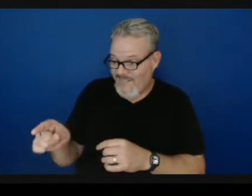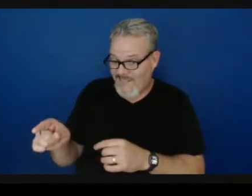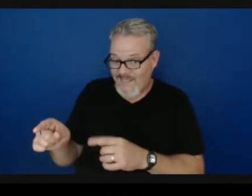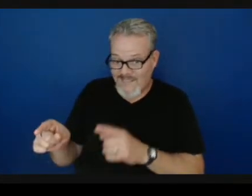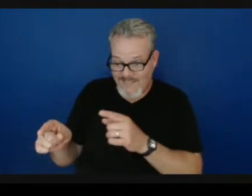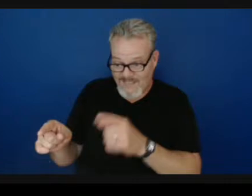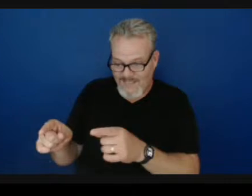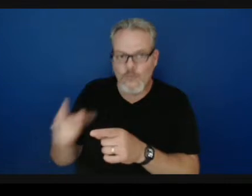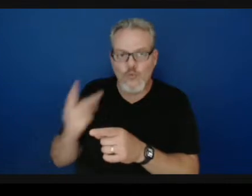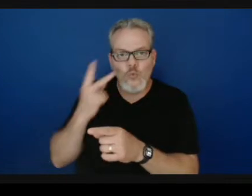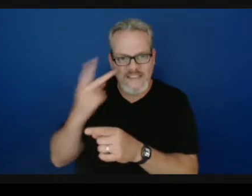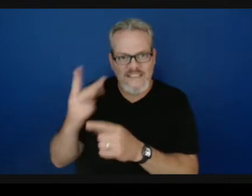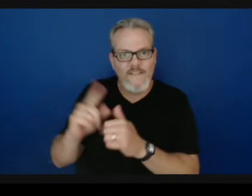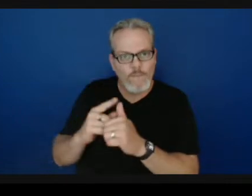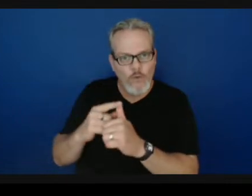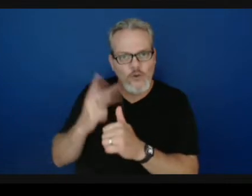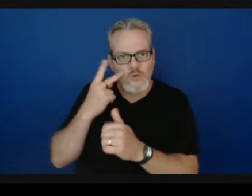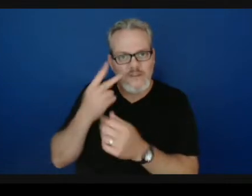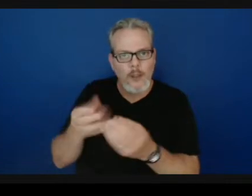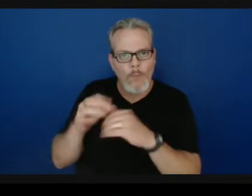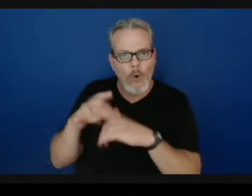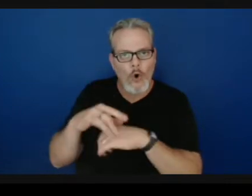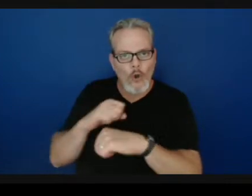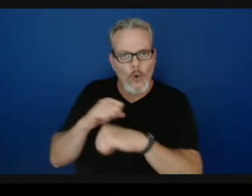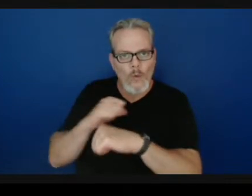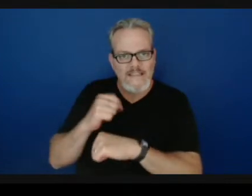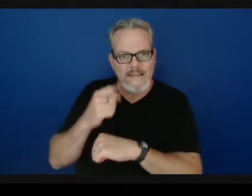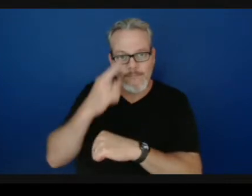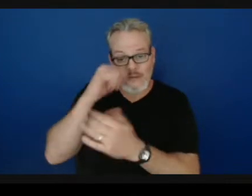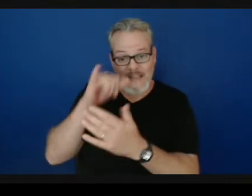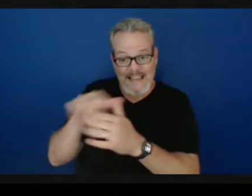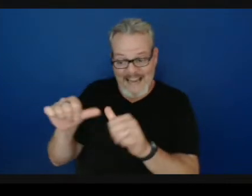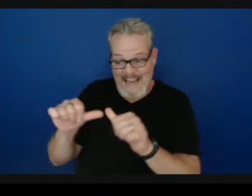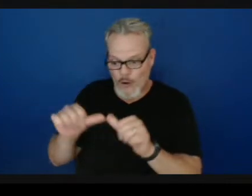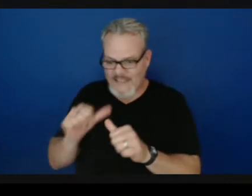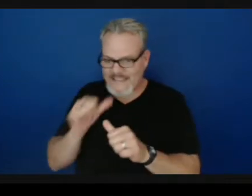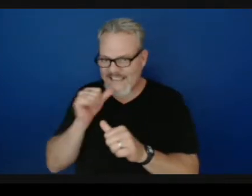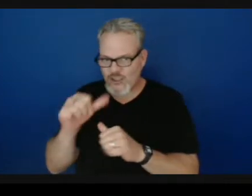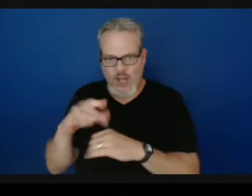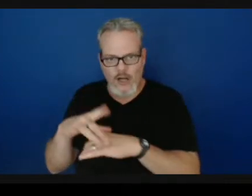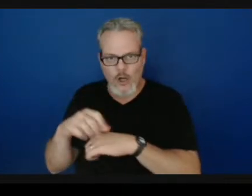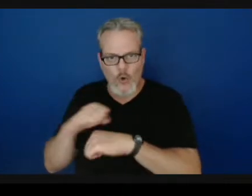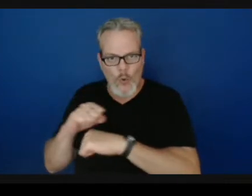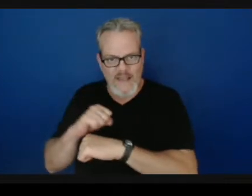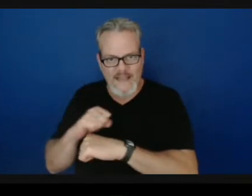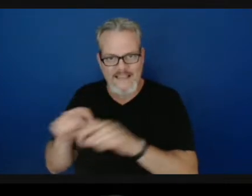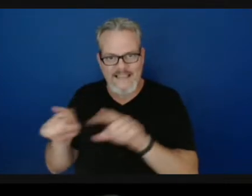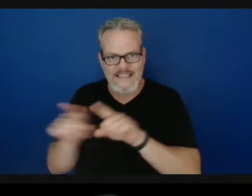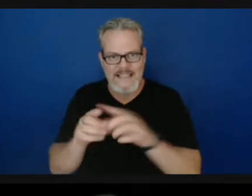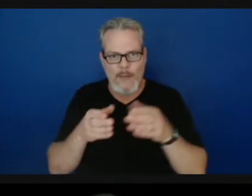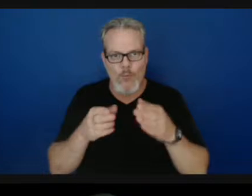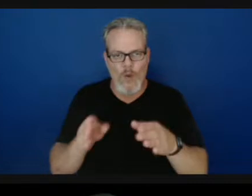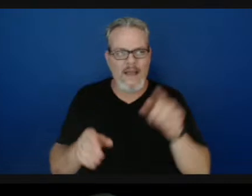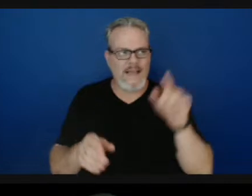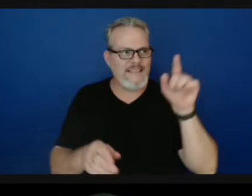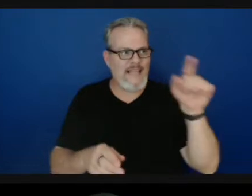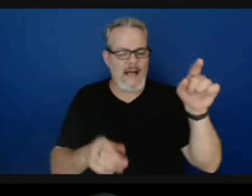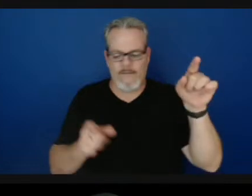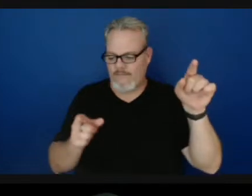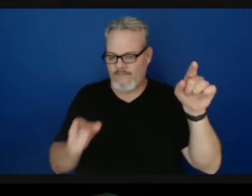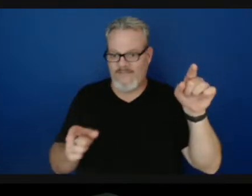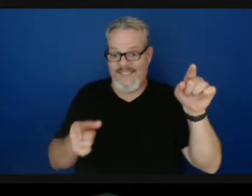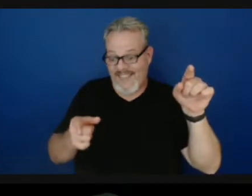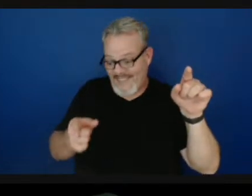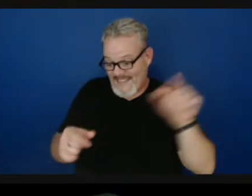occurring over here first, because this area does not earthquake like this one whenever the volcano is pressurized. This area over here